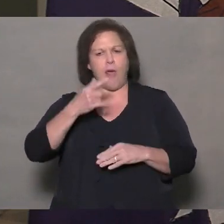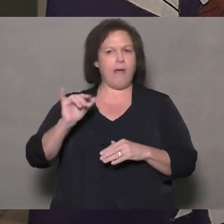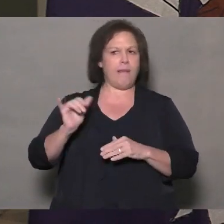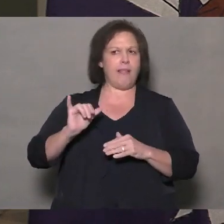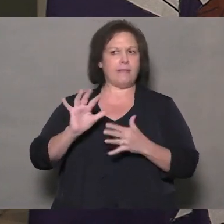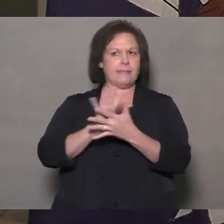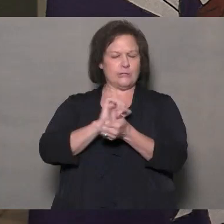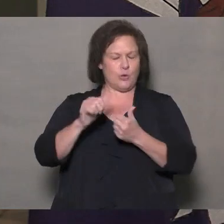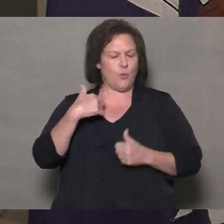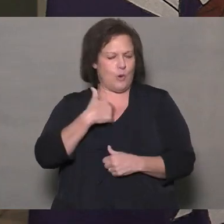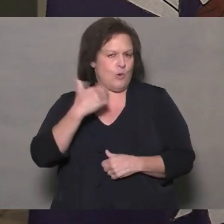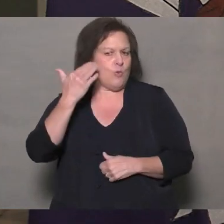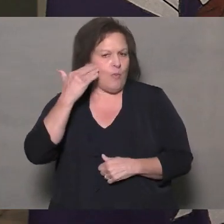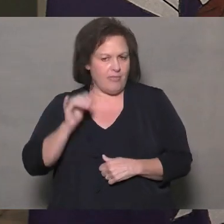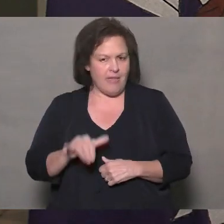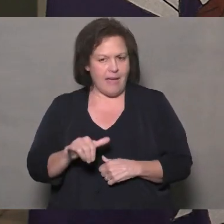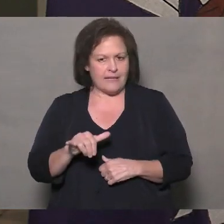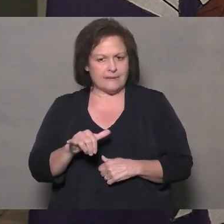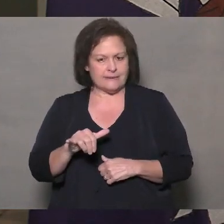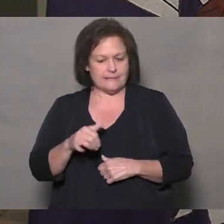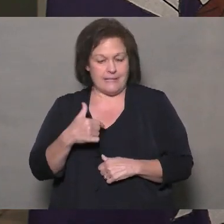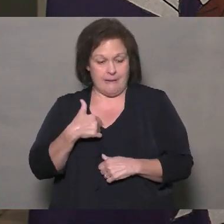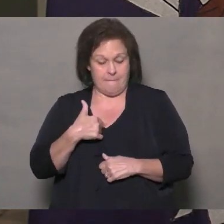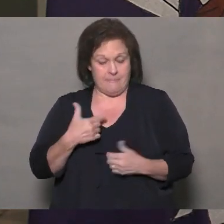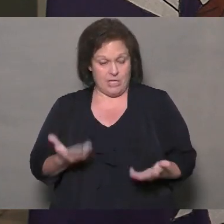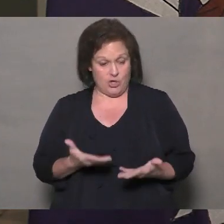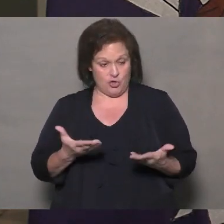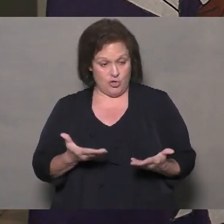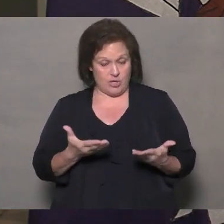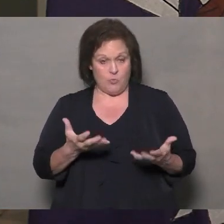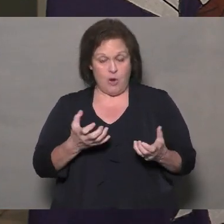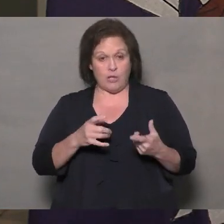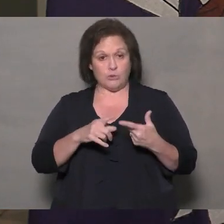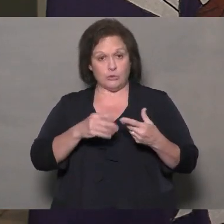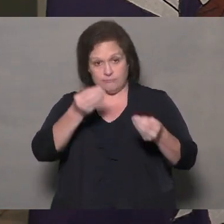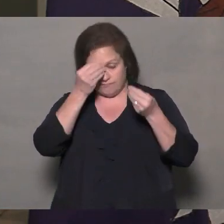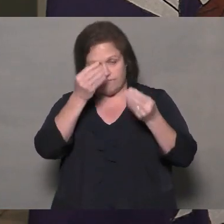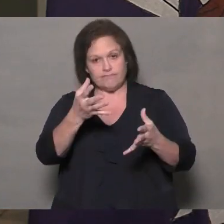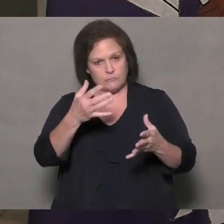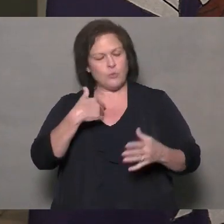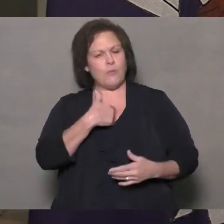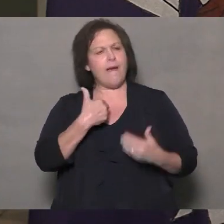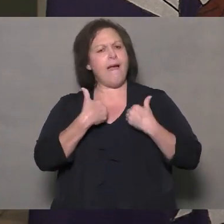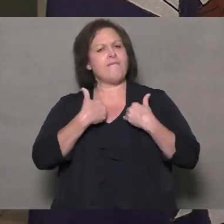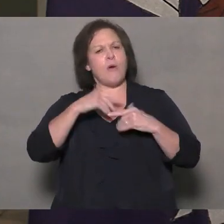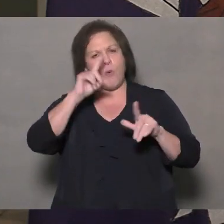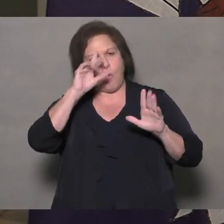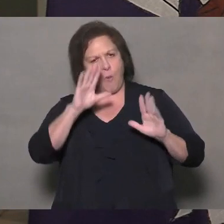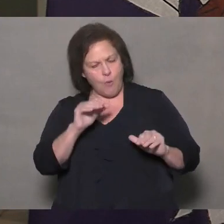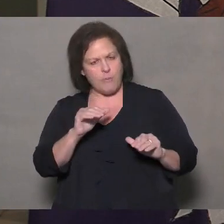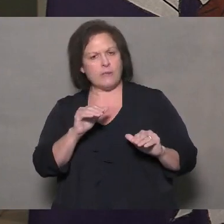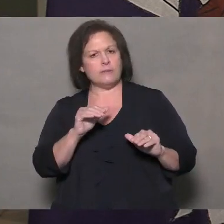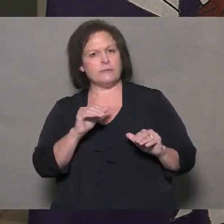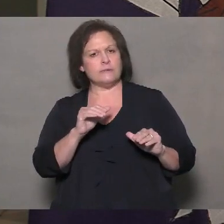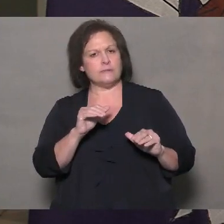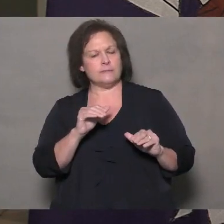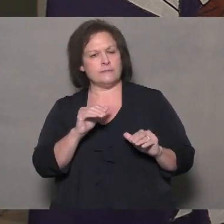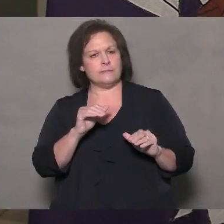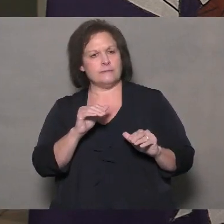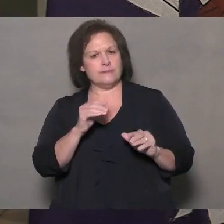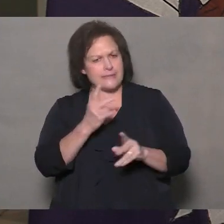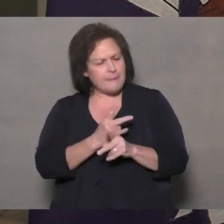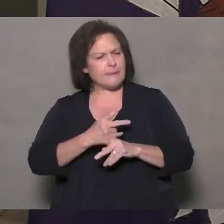that. I'm here to deliver a message of hope and point the way forward to our